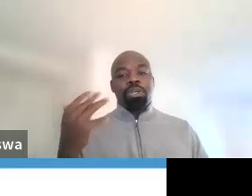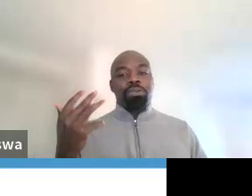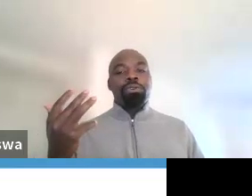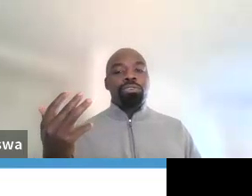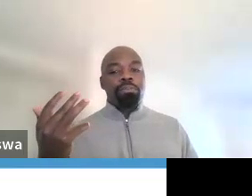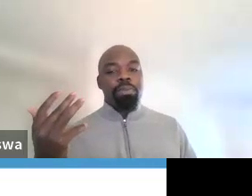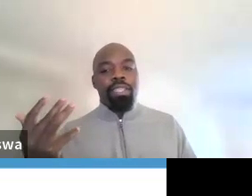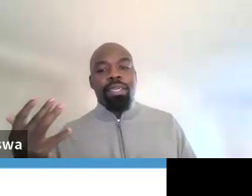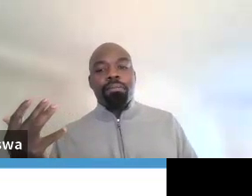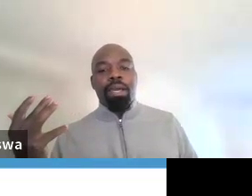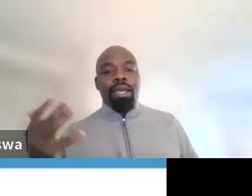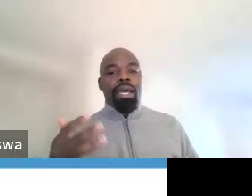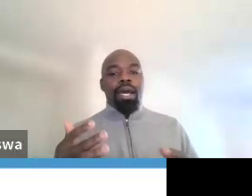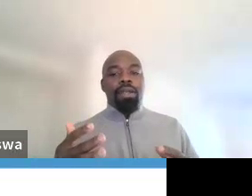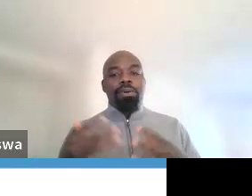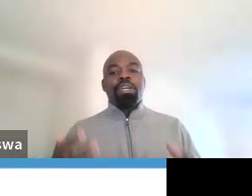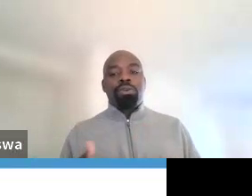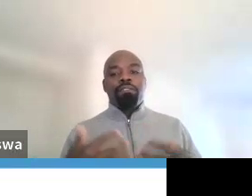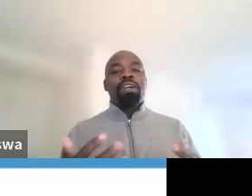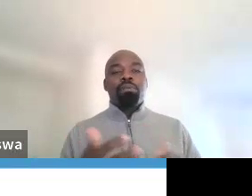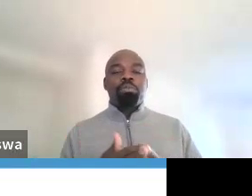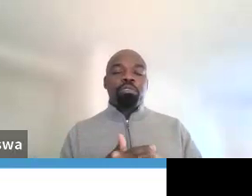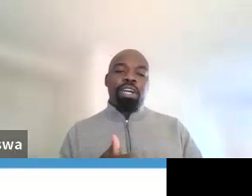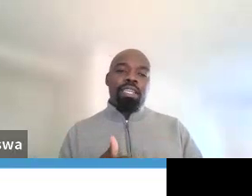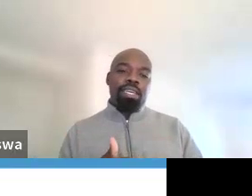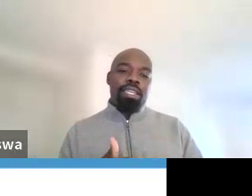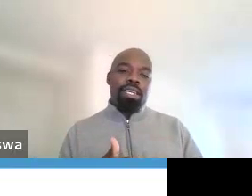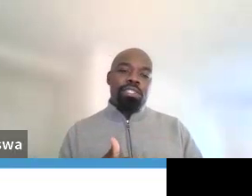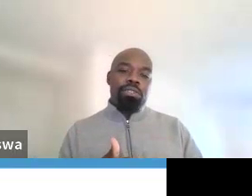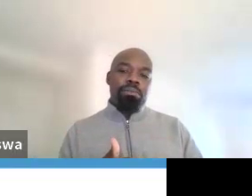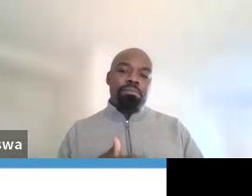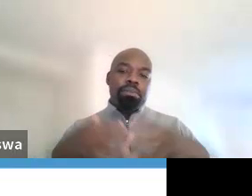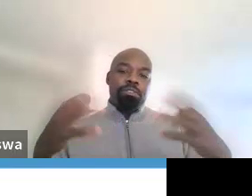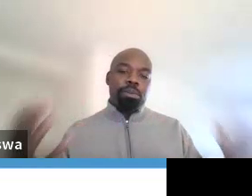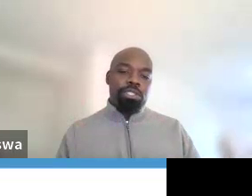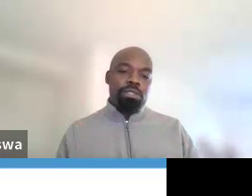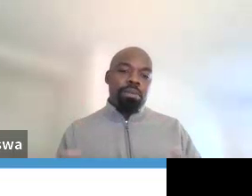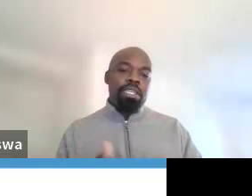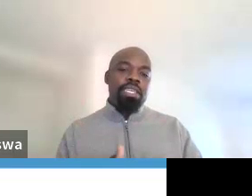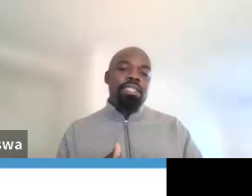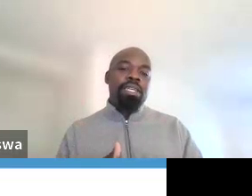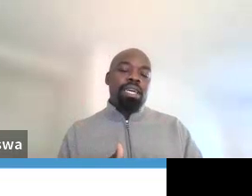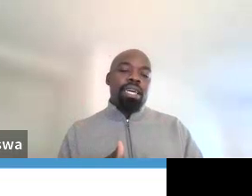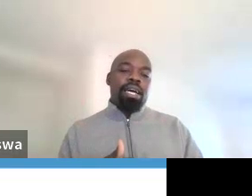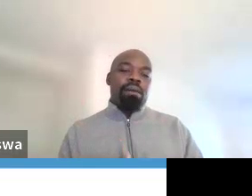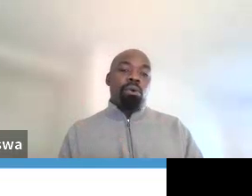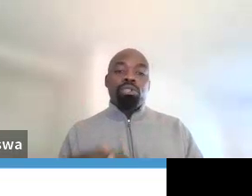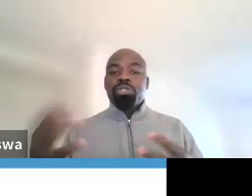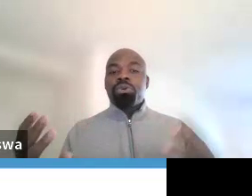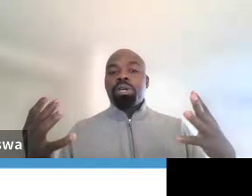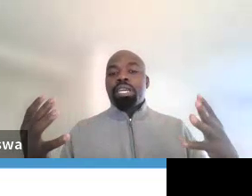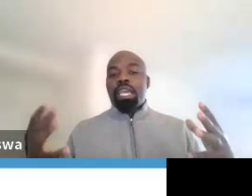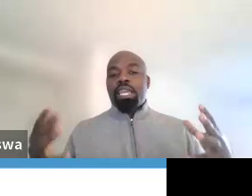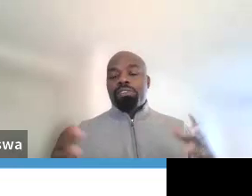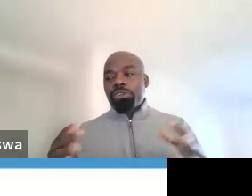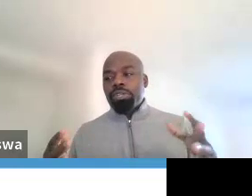be sure to also make them know that you are available to provide any additional information you may need.